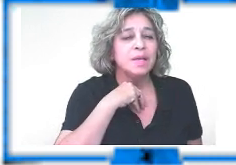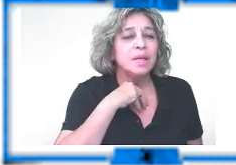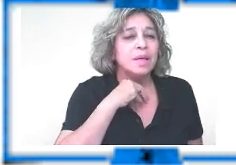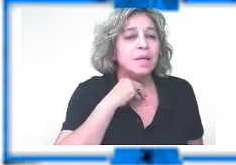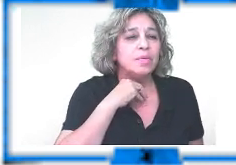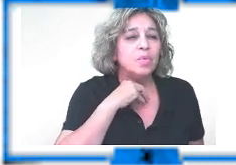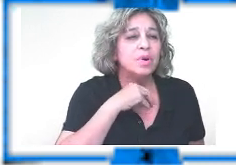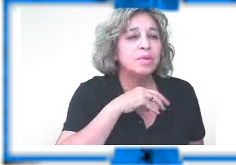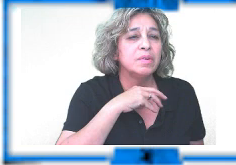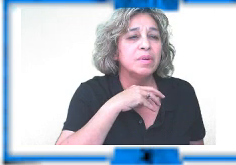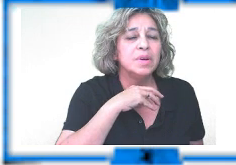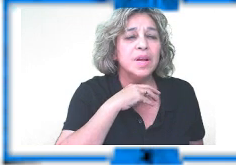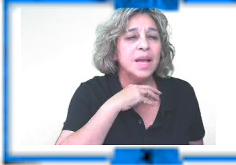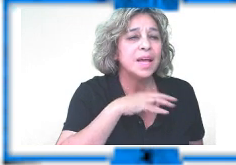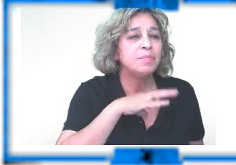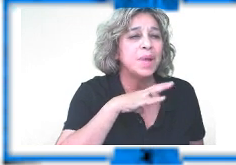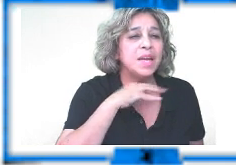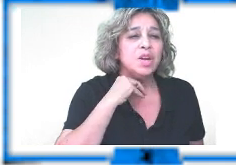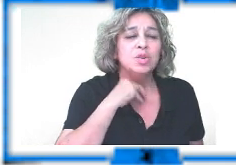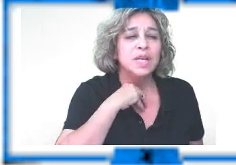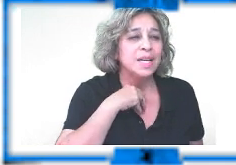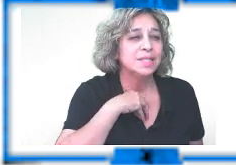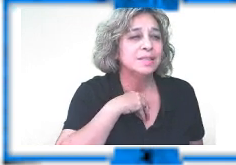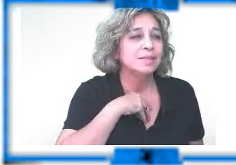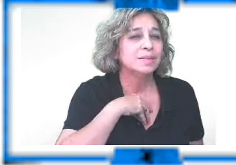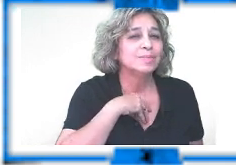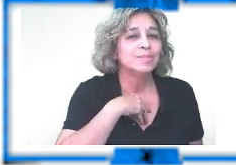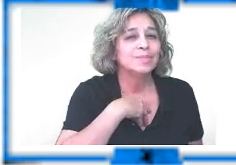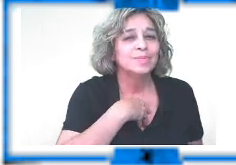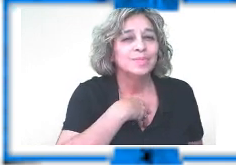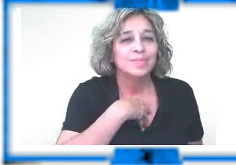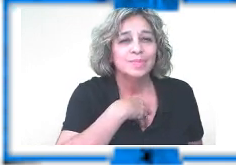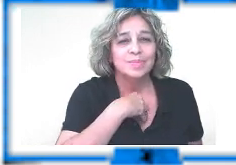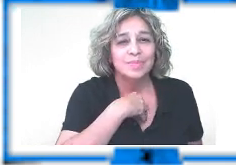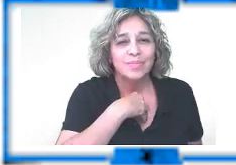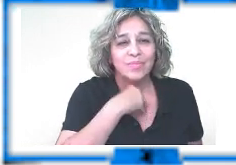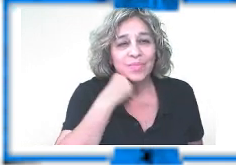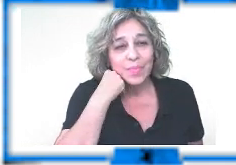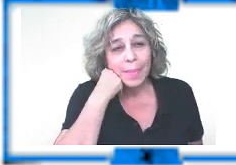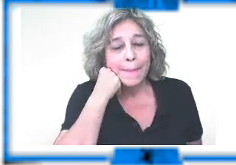company had paid no taxes.